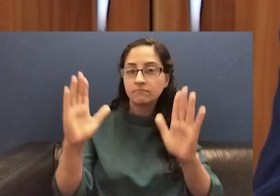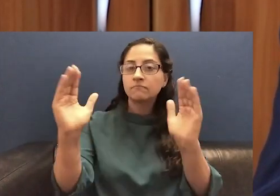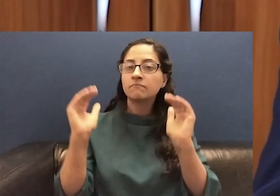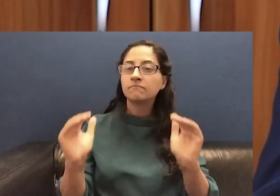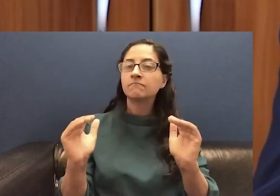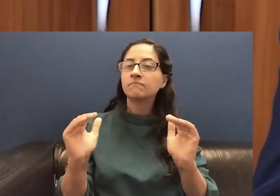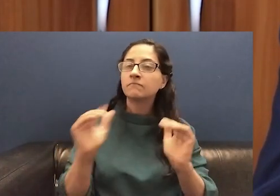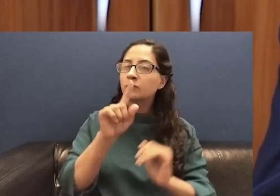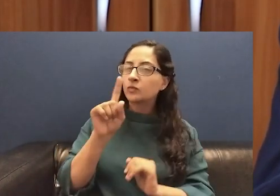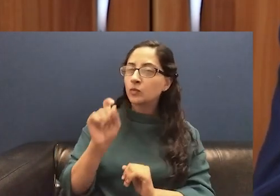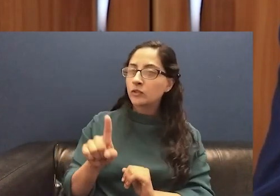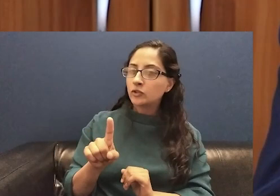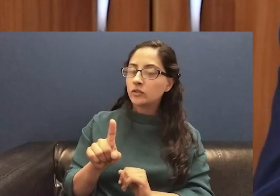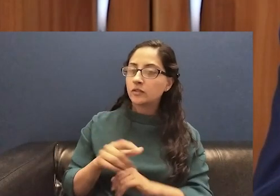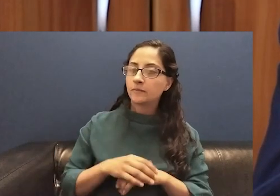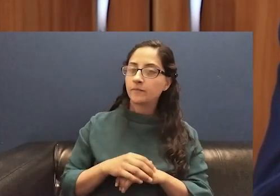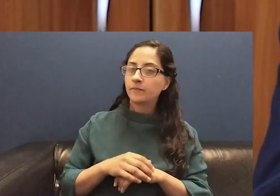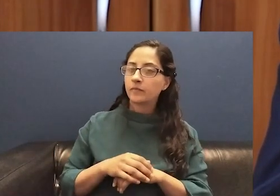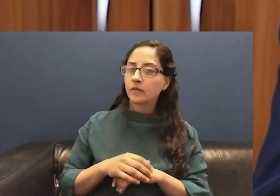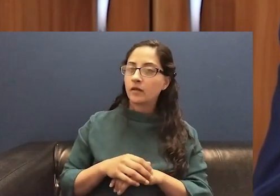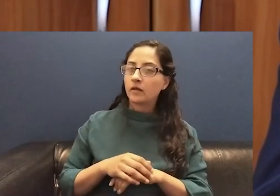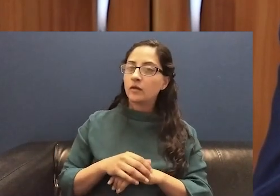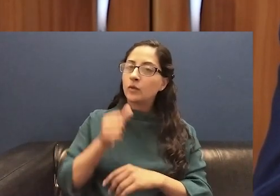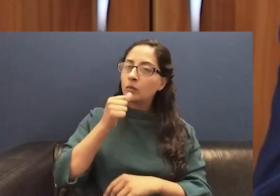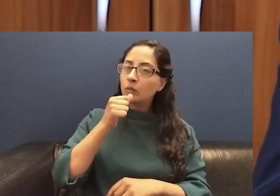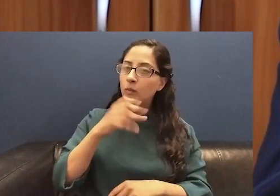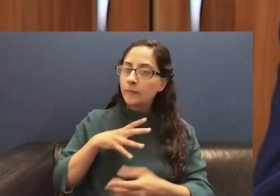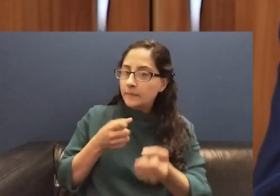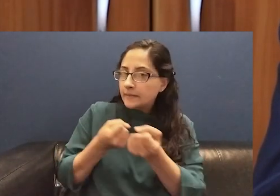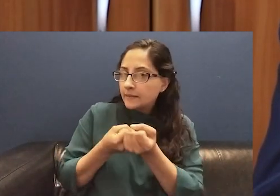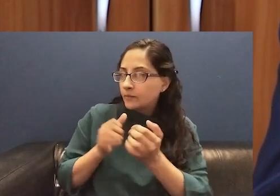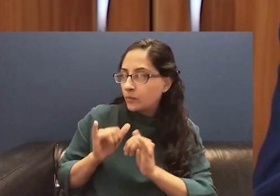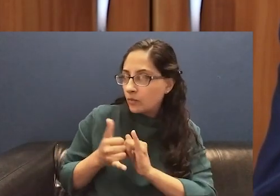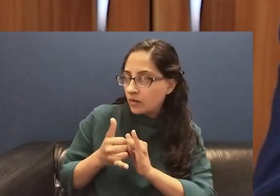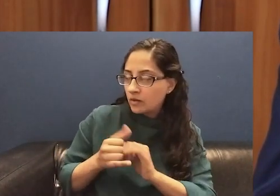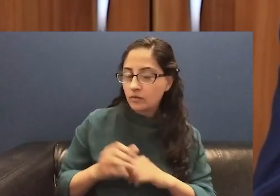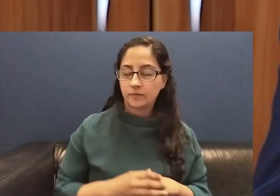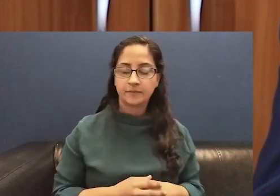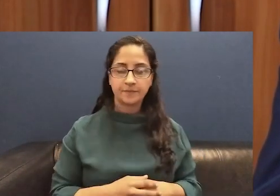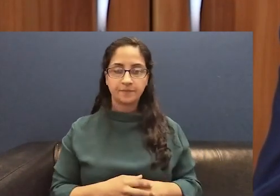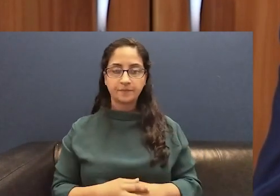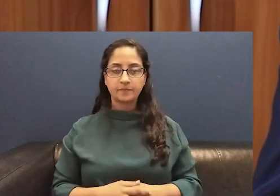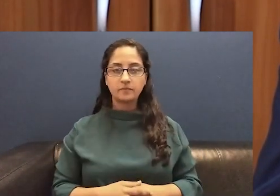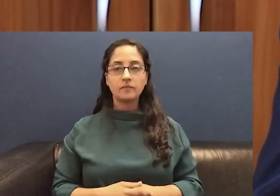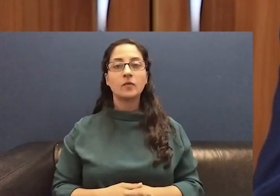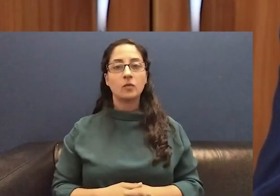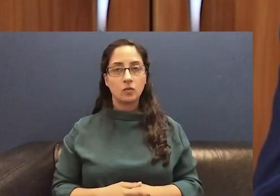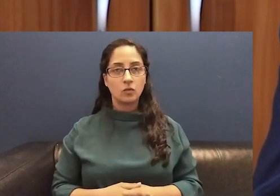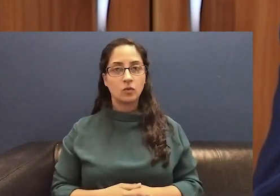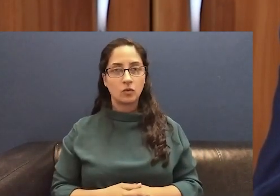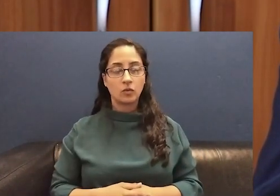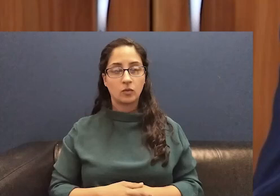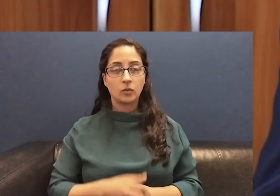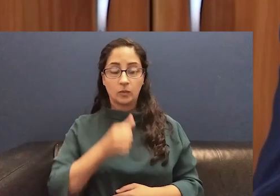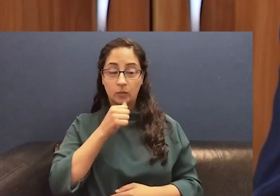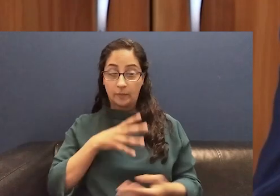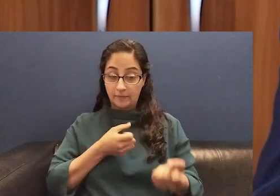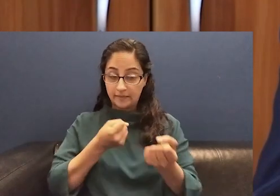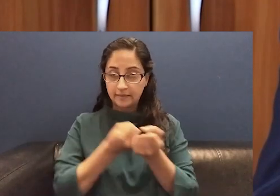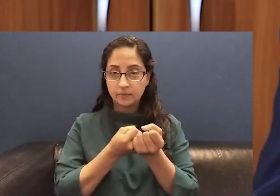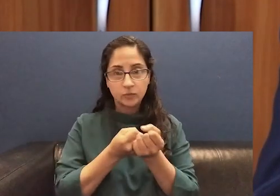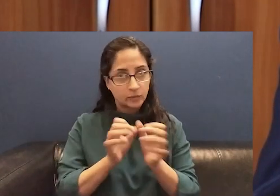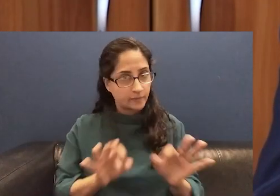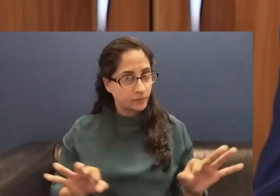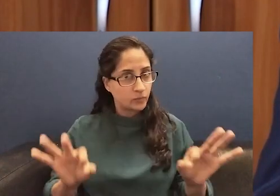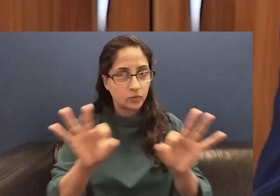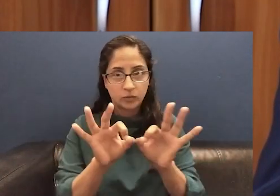very proactively, to make sure that women empowerment and our reach to